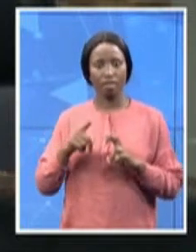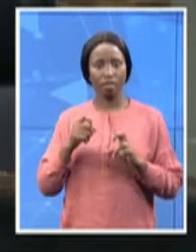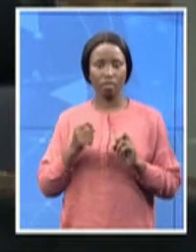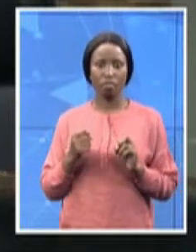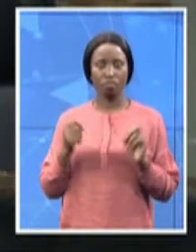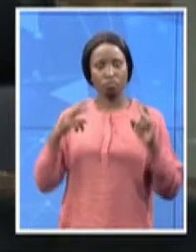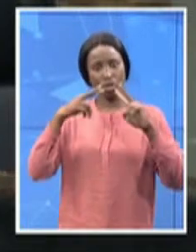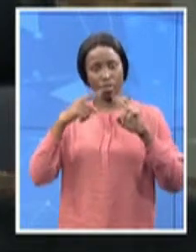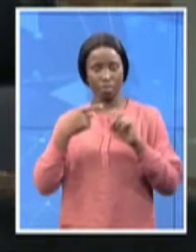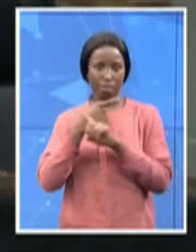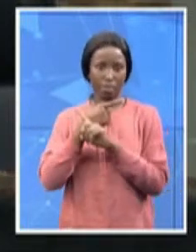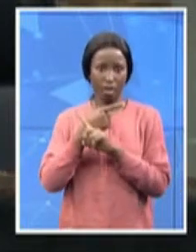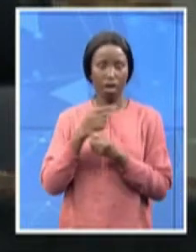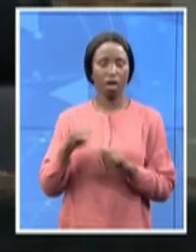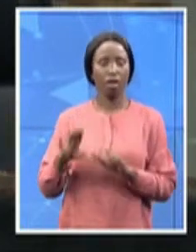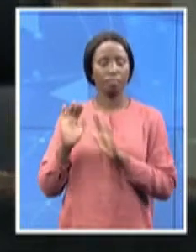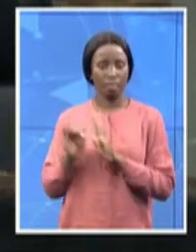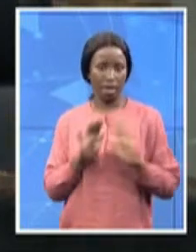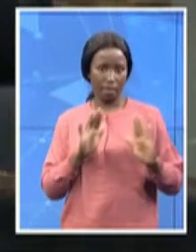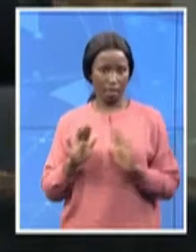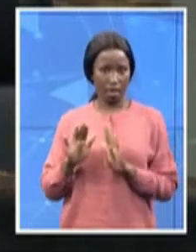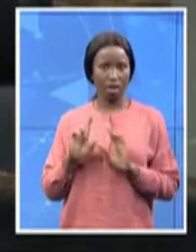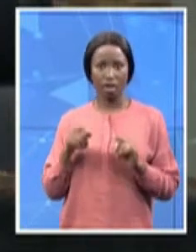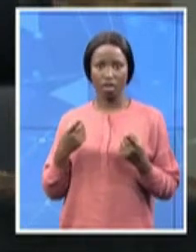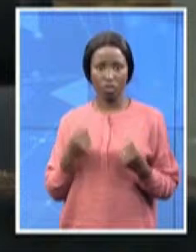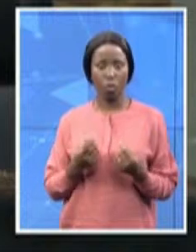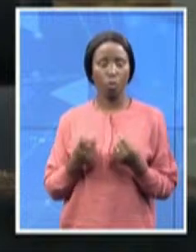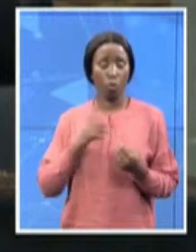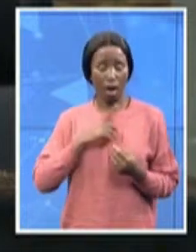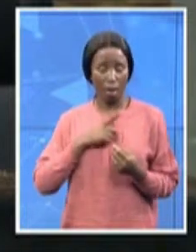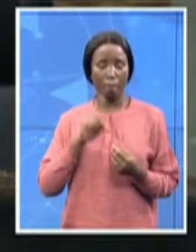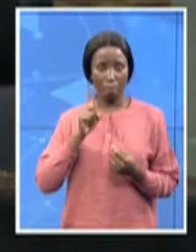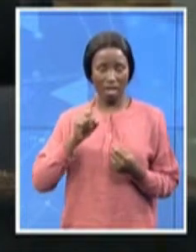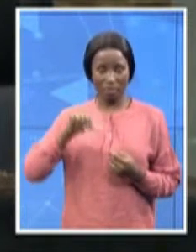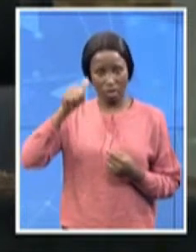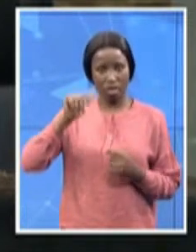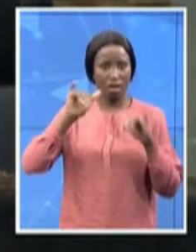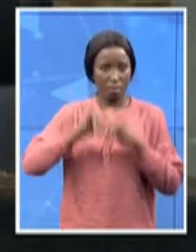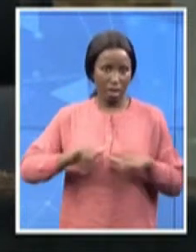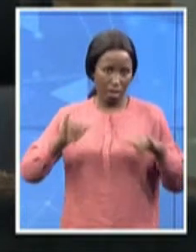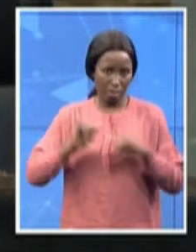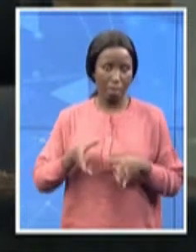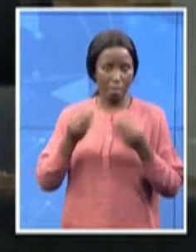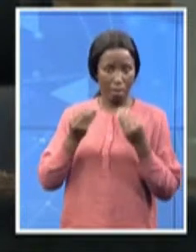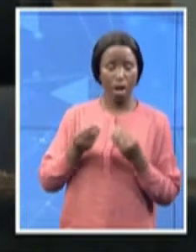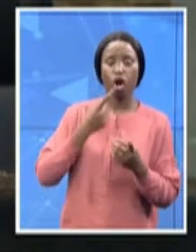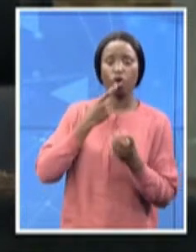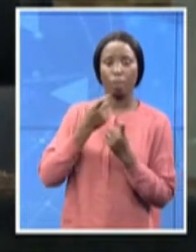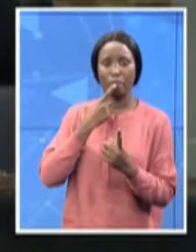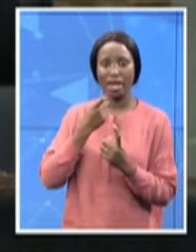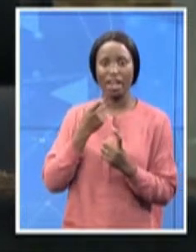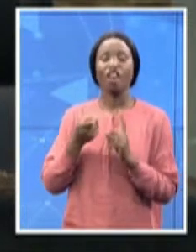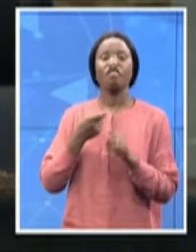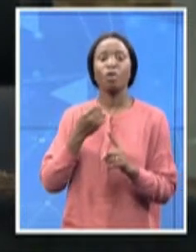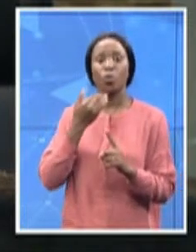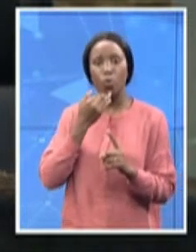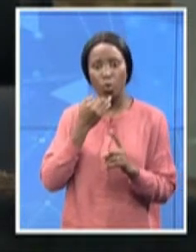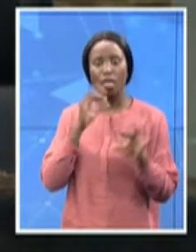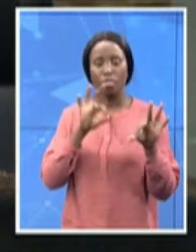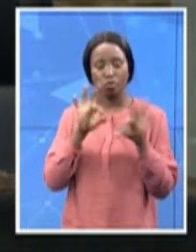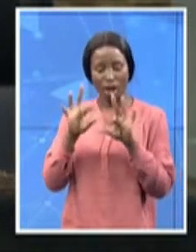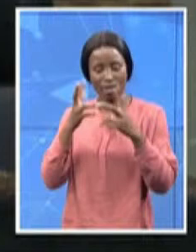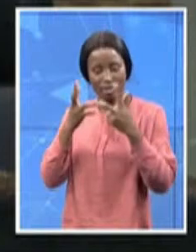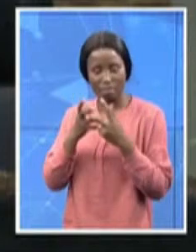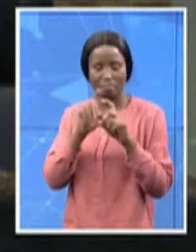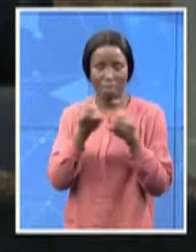is a complaint from the right complainant. This means that the Public Protector cannot act